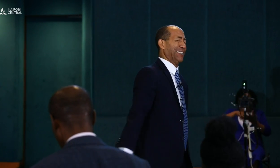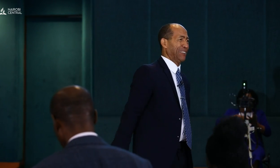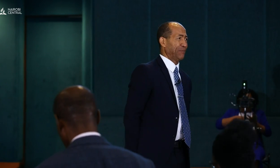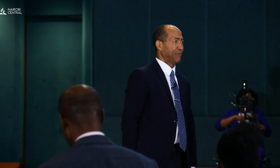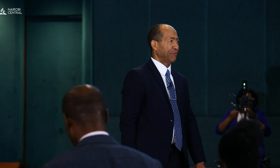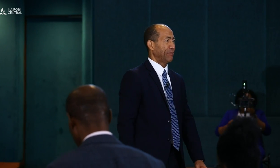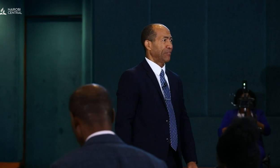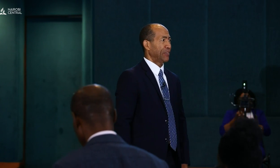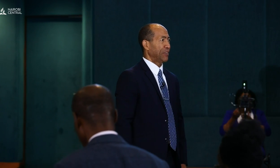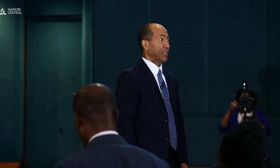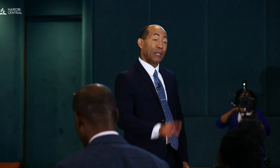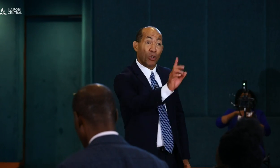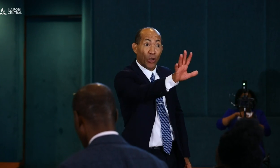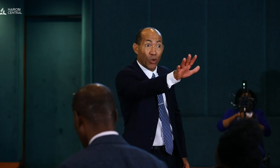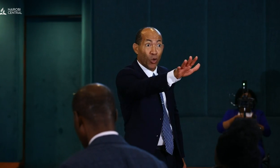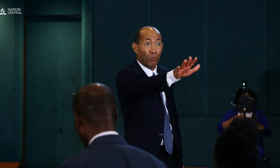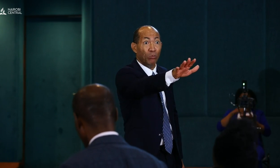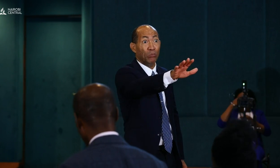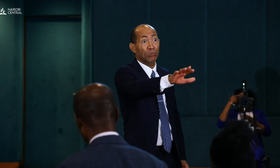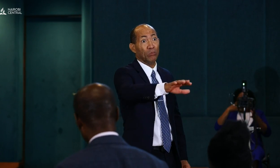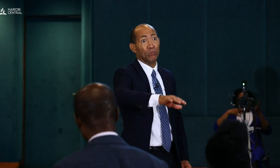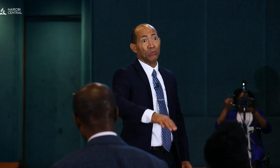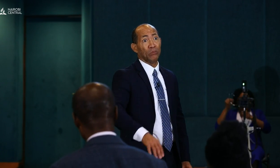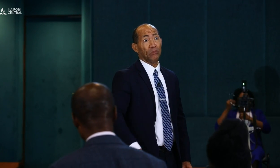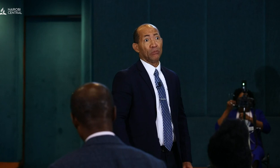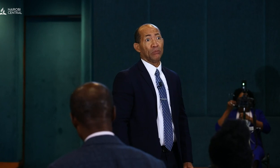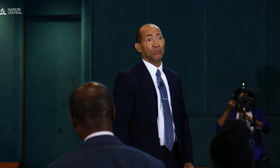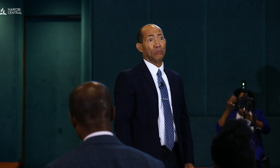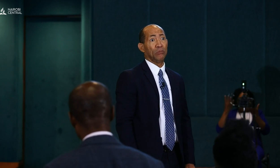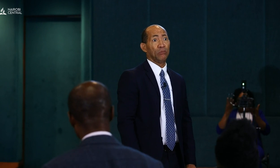back again. Because I'm going home.